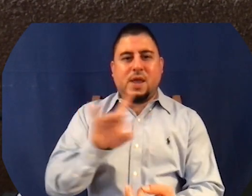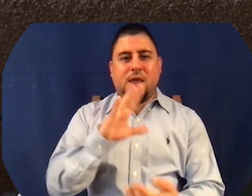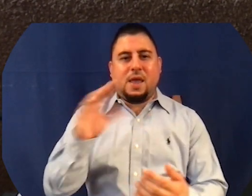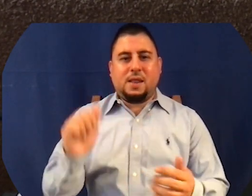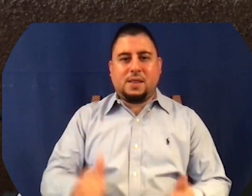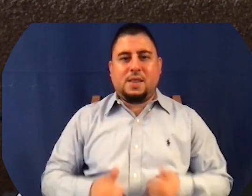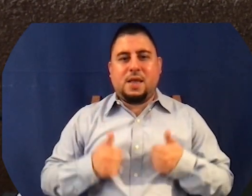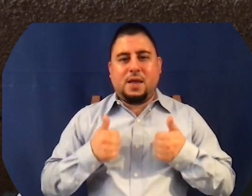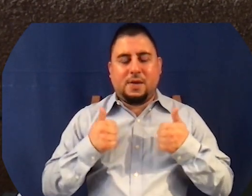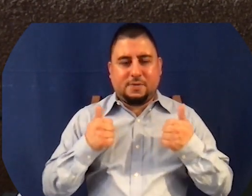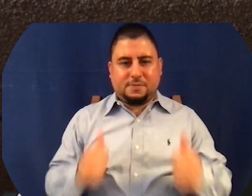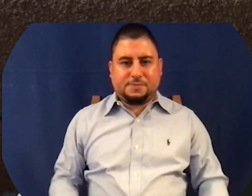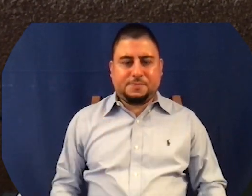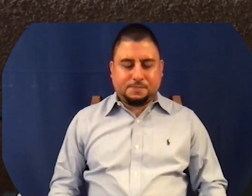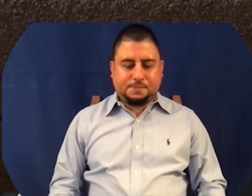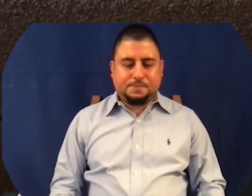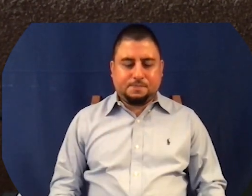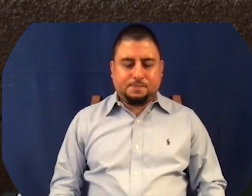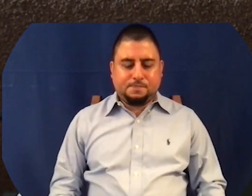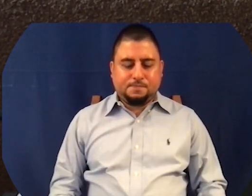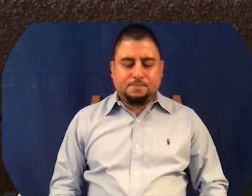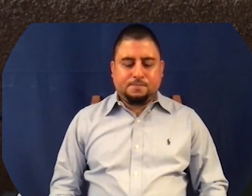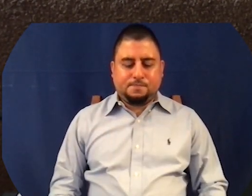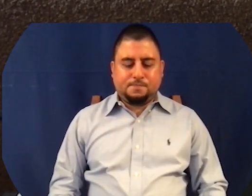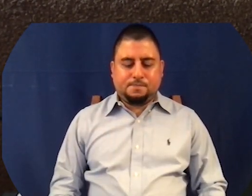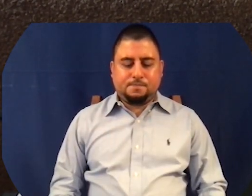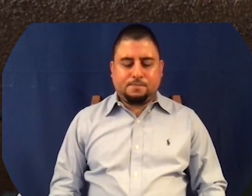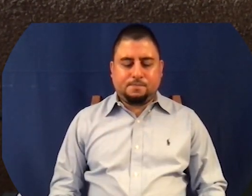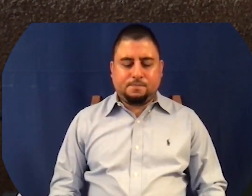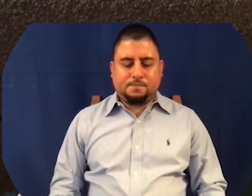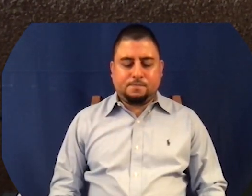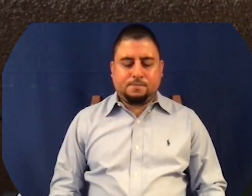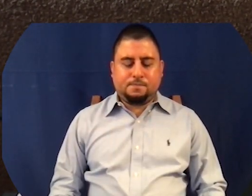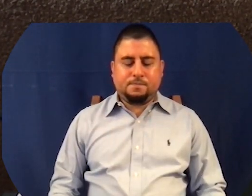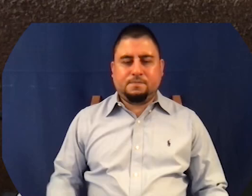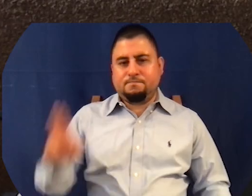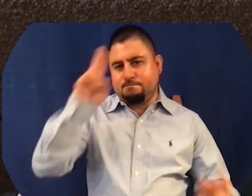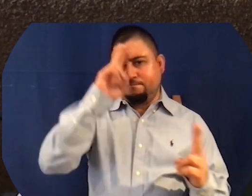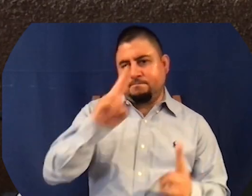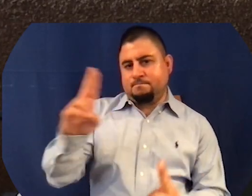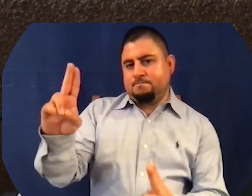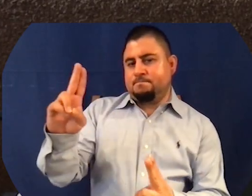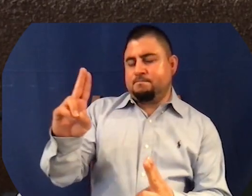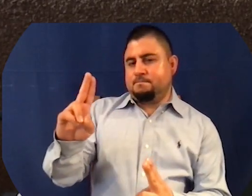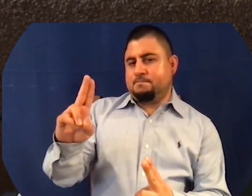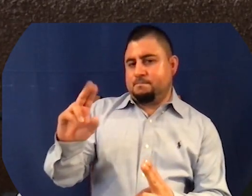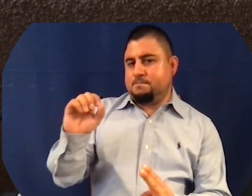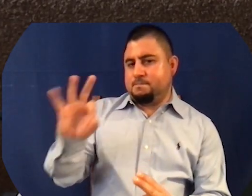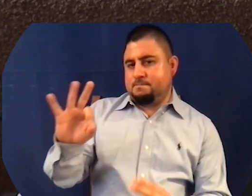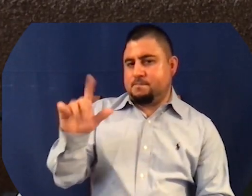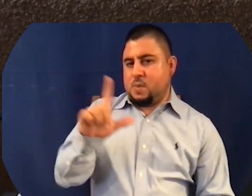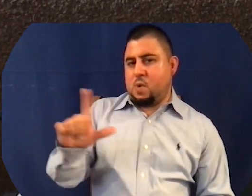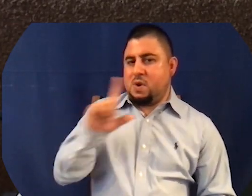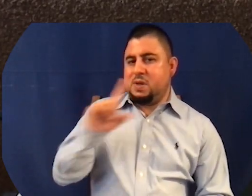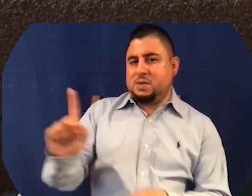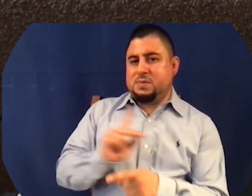spirit and life. The fear of the Lord is pure,